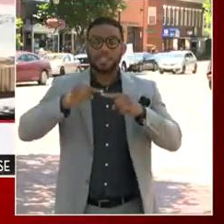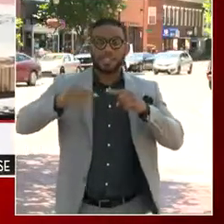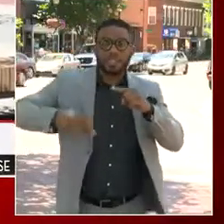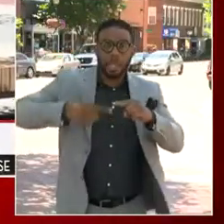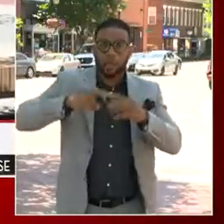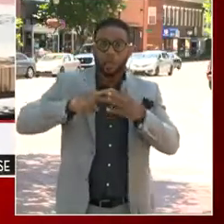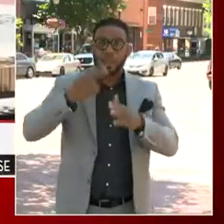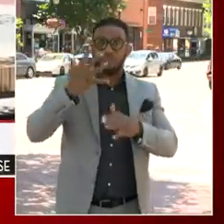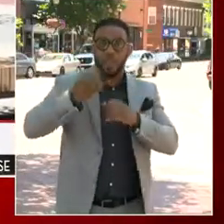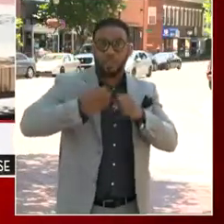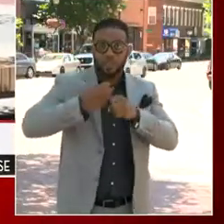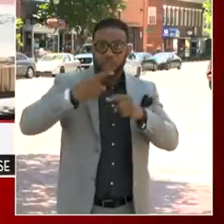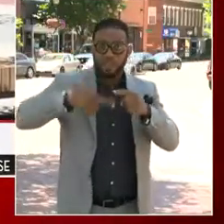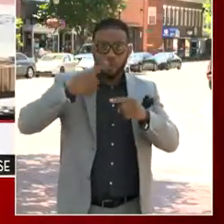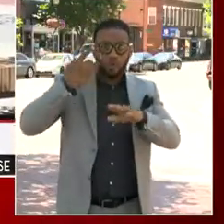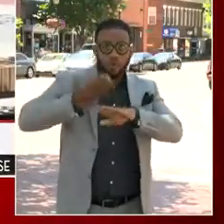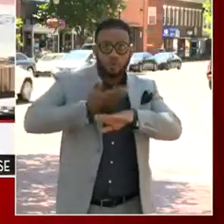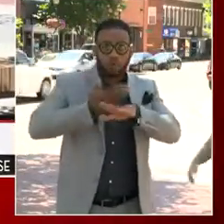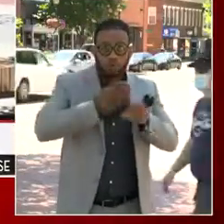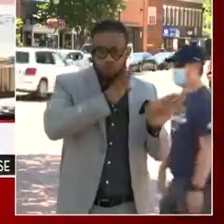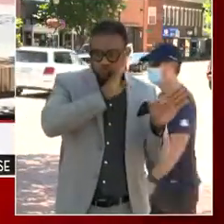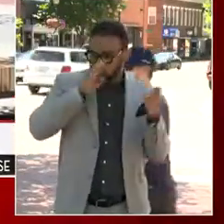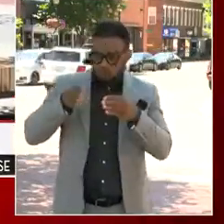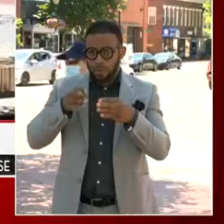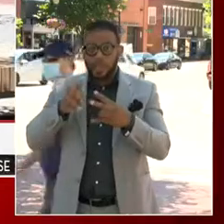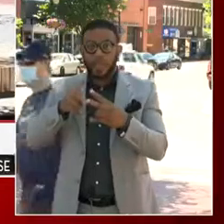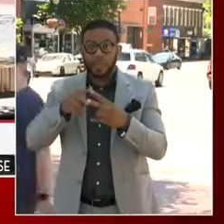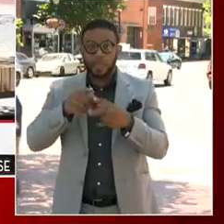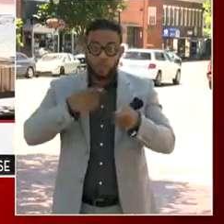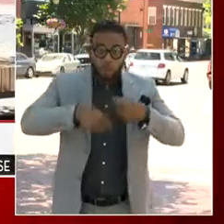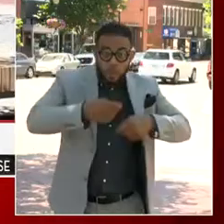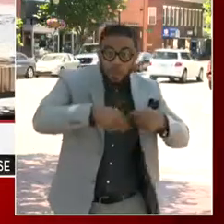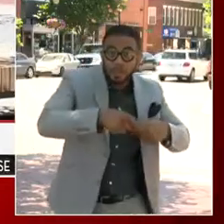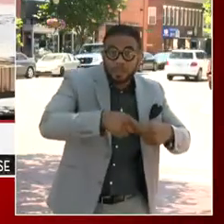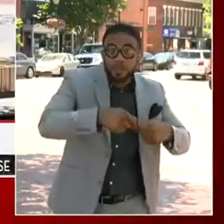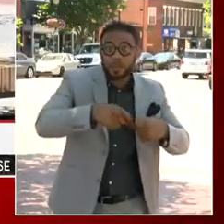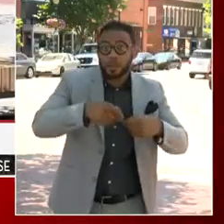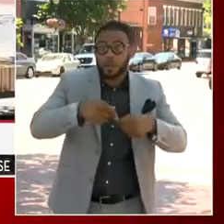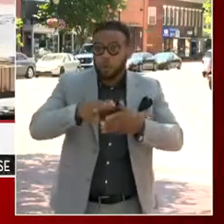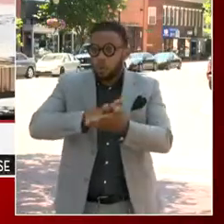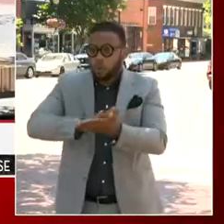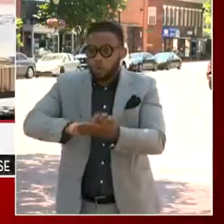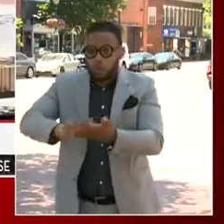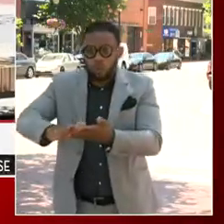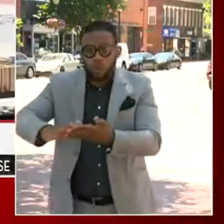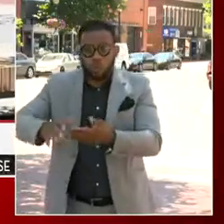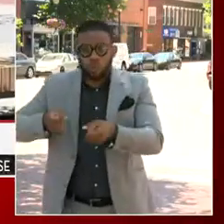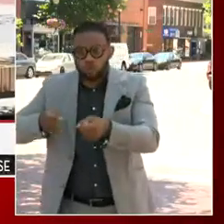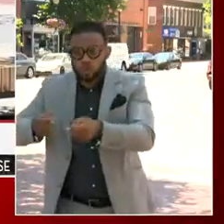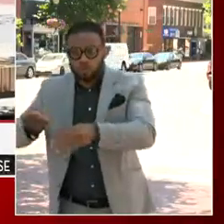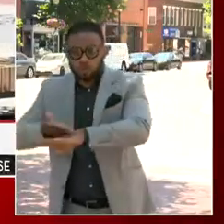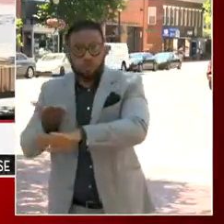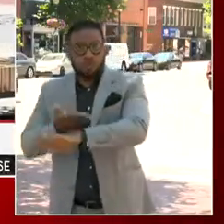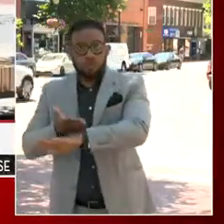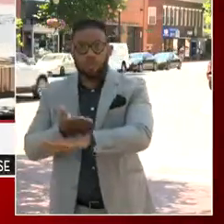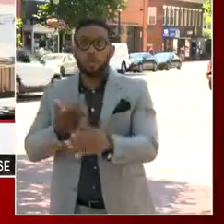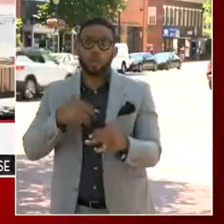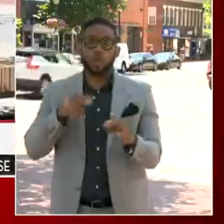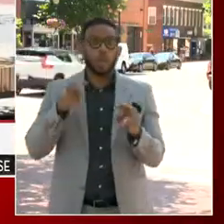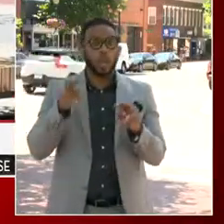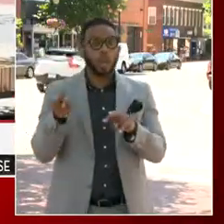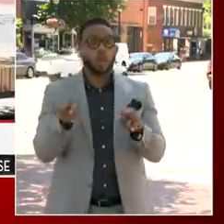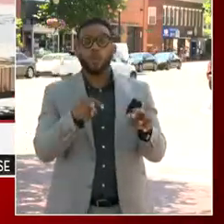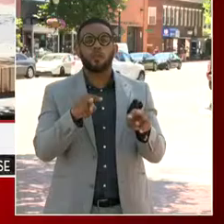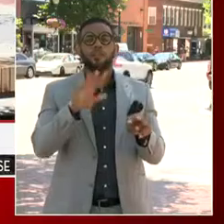a 5-year cycle of attention, either replacement or repair. So we can look